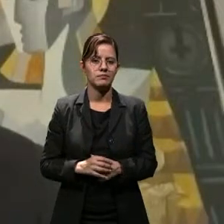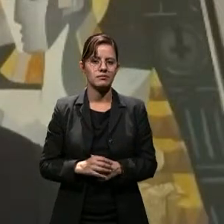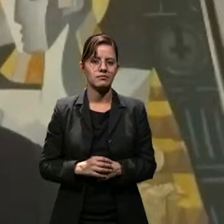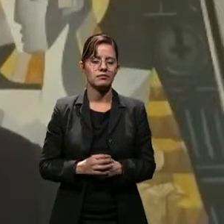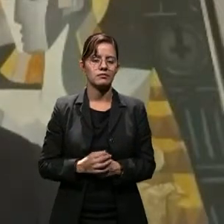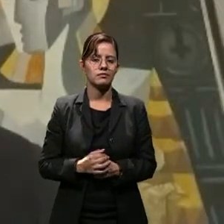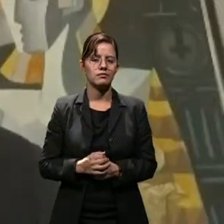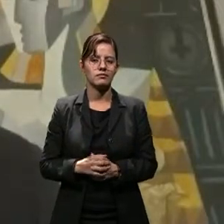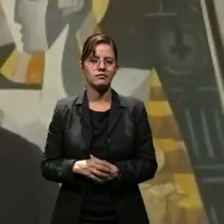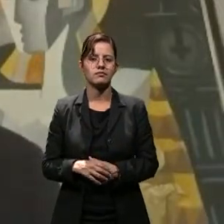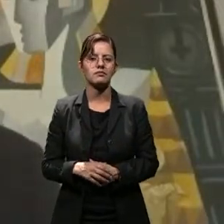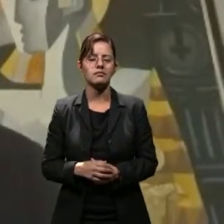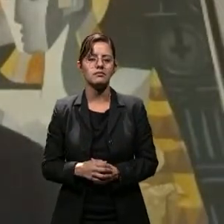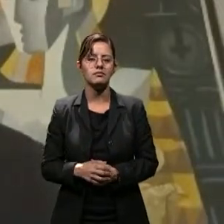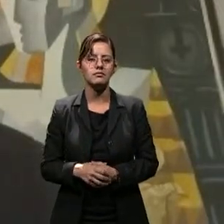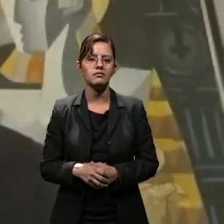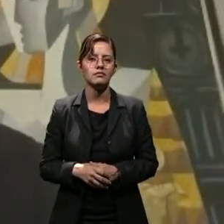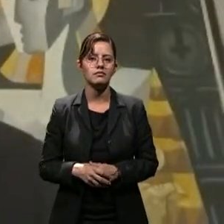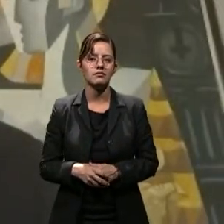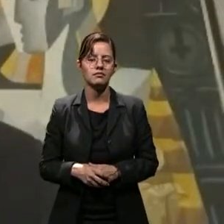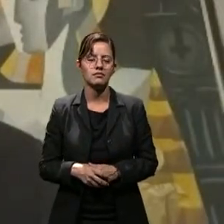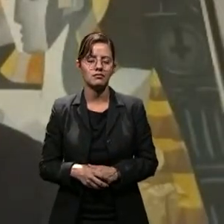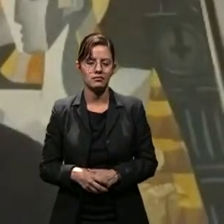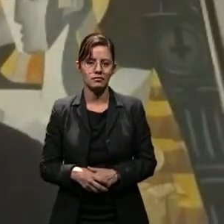the OAS.